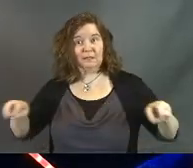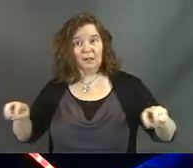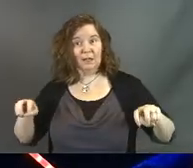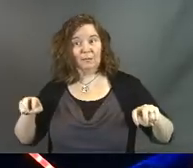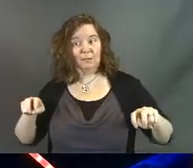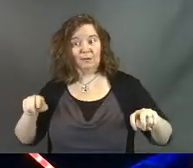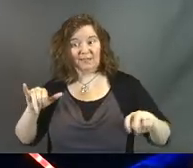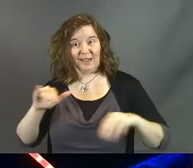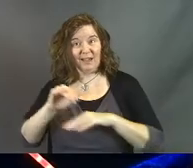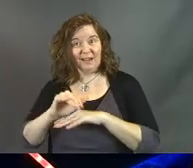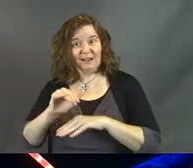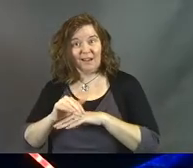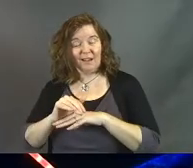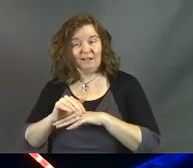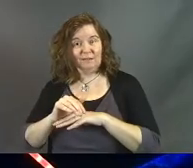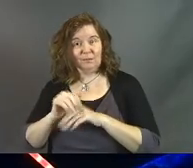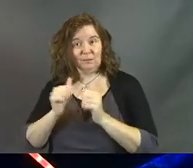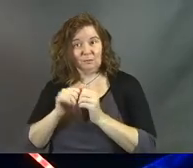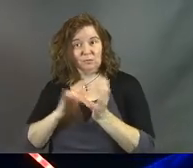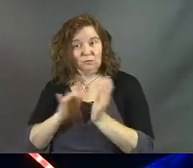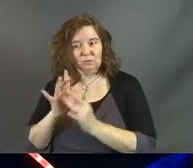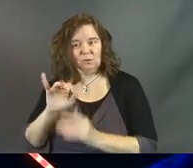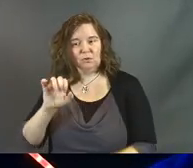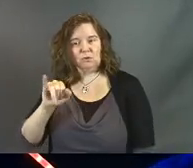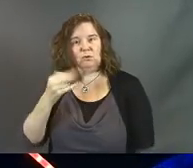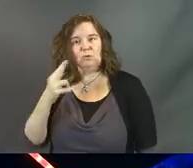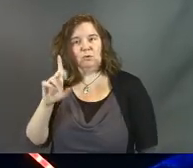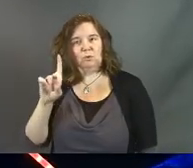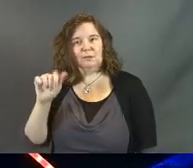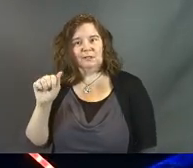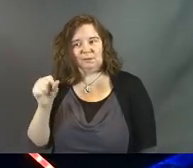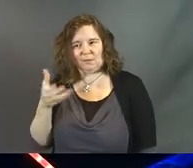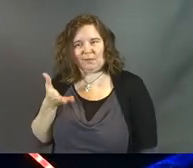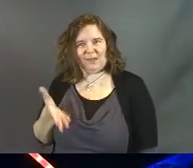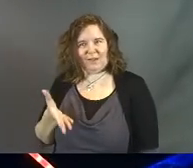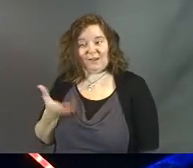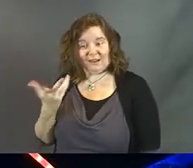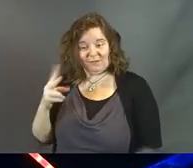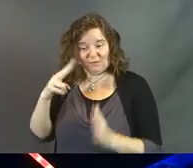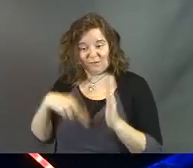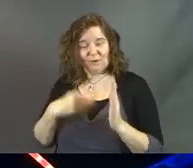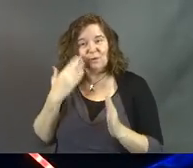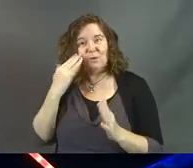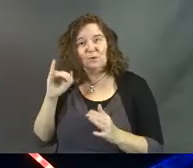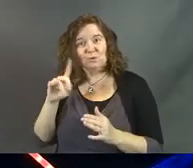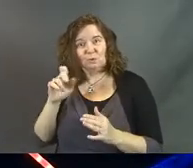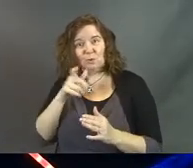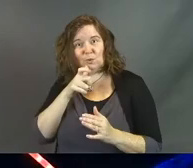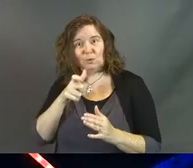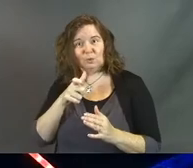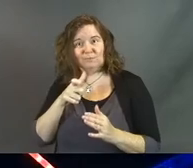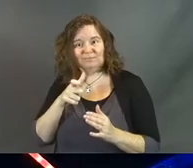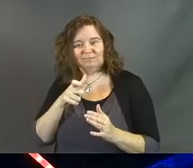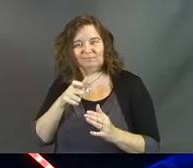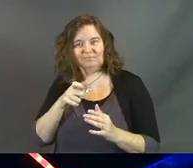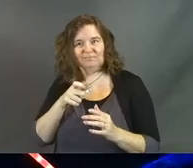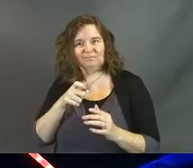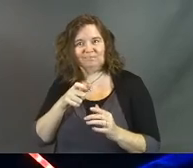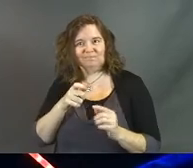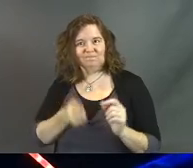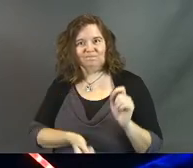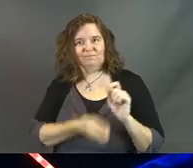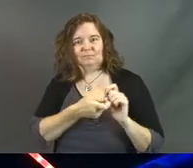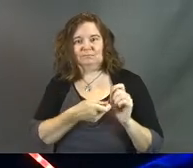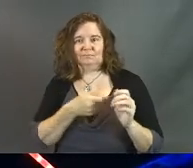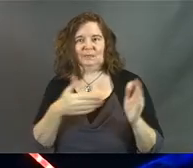and if you've read scripture, then you know that Judas was the one that betrayed Jesus in